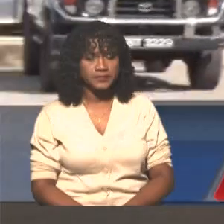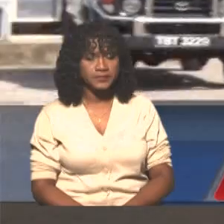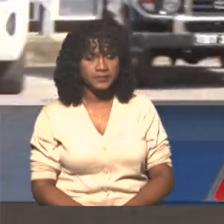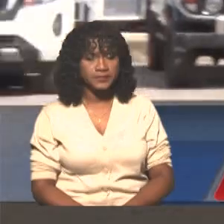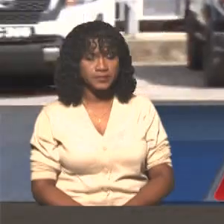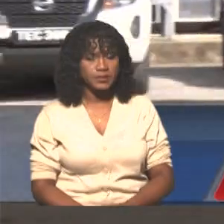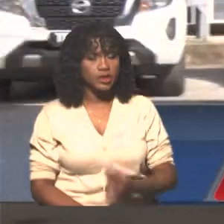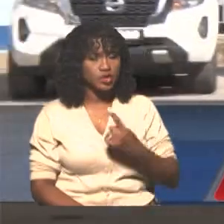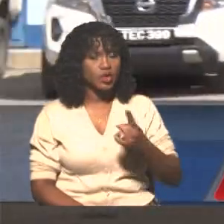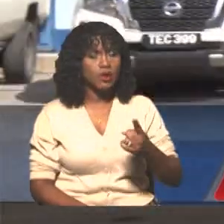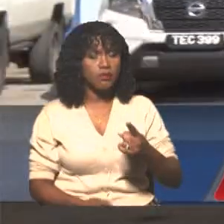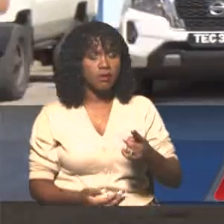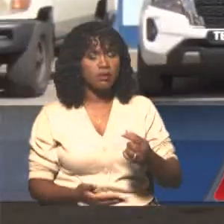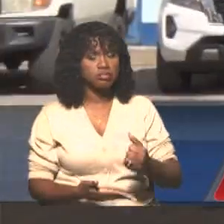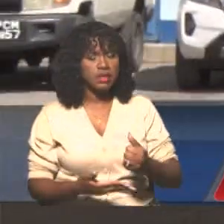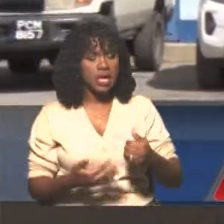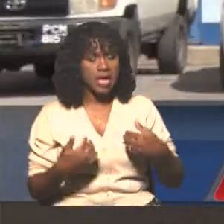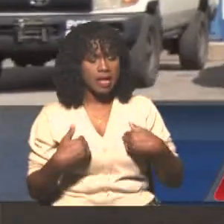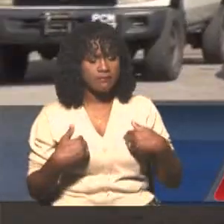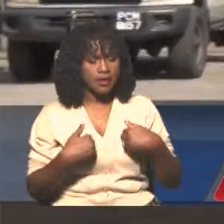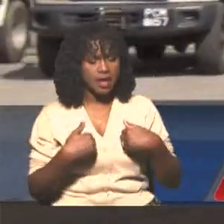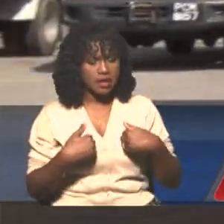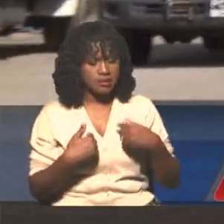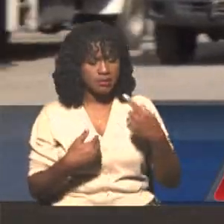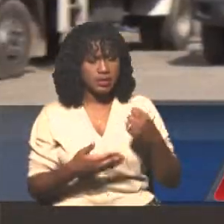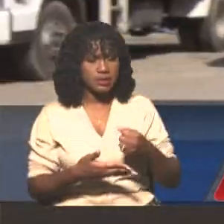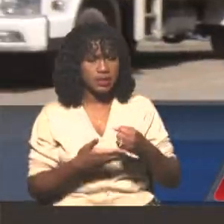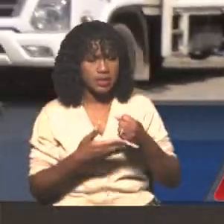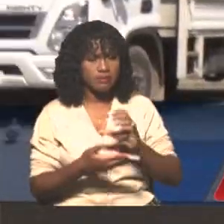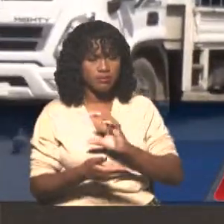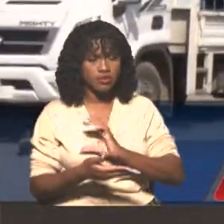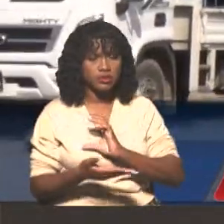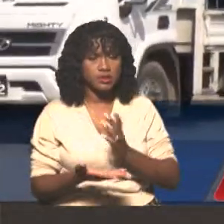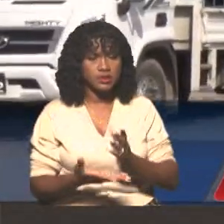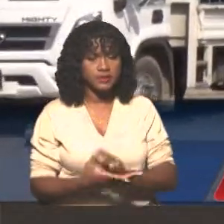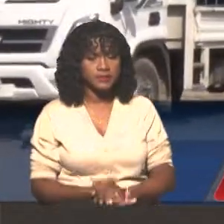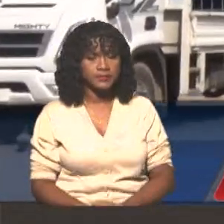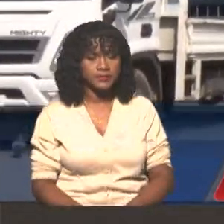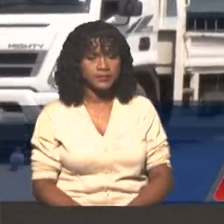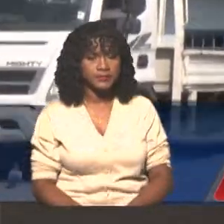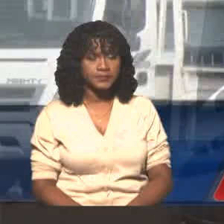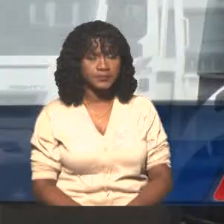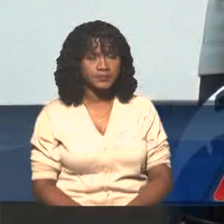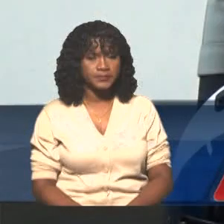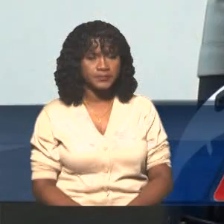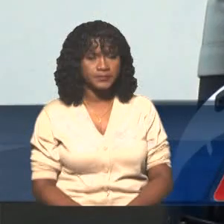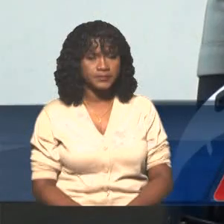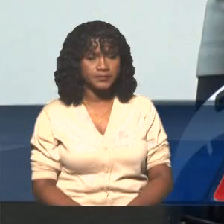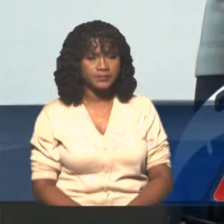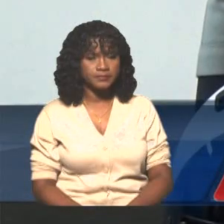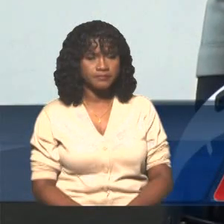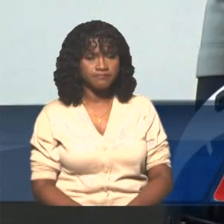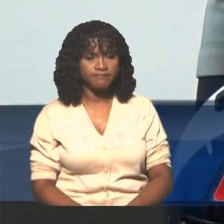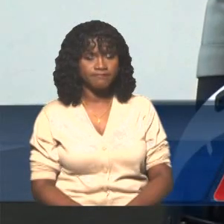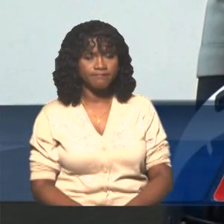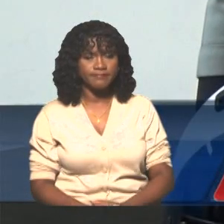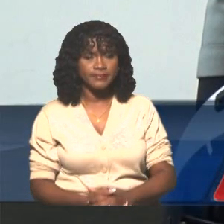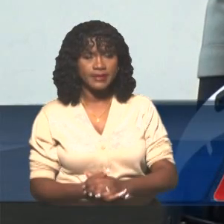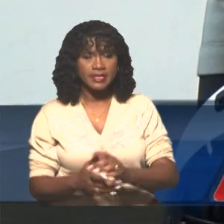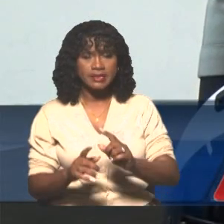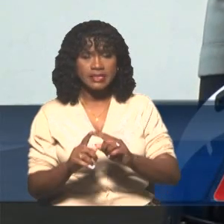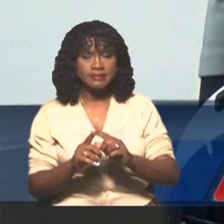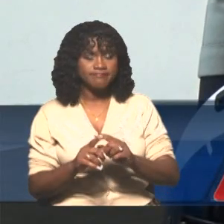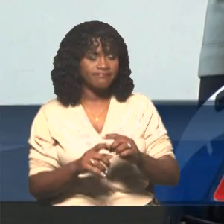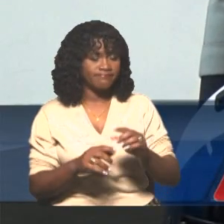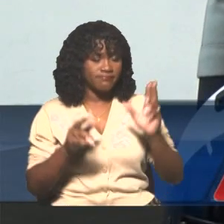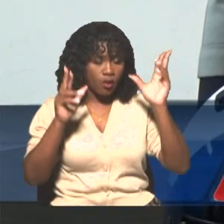up the benefits of animal assistance for police. The dynamics of Mounted and Canine is different to every unit in the